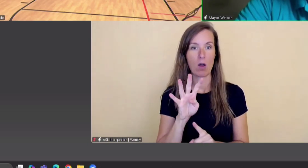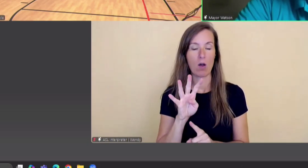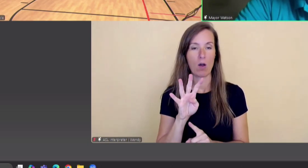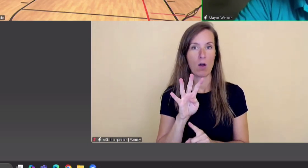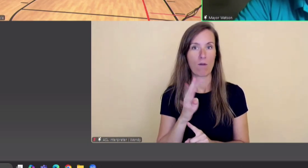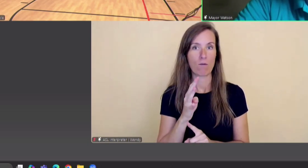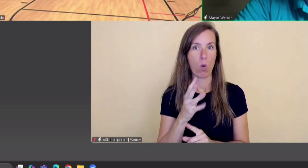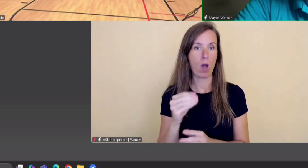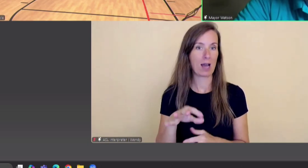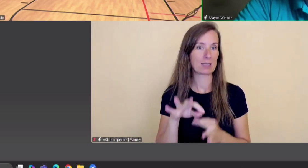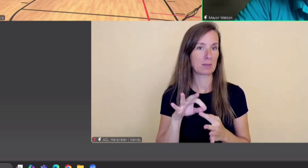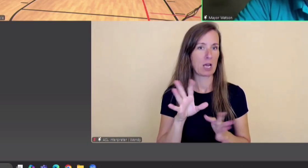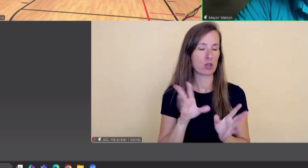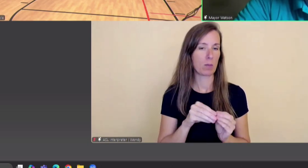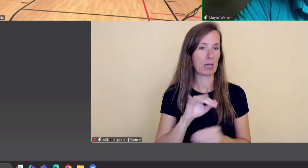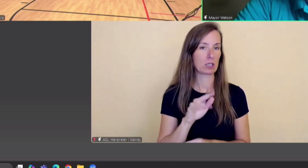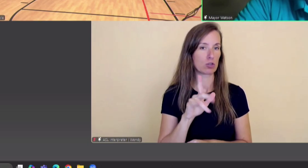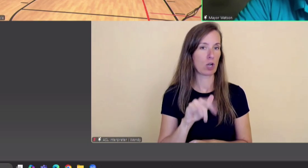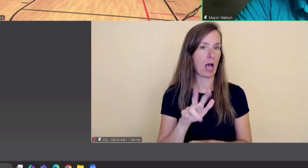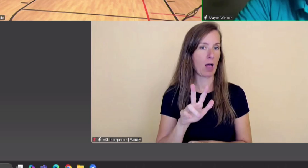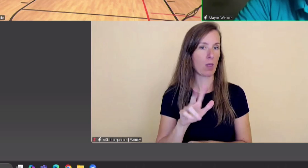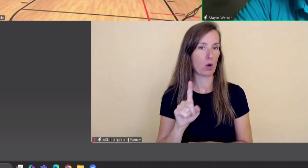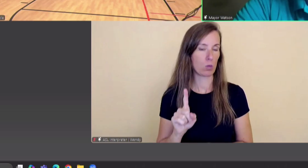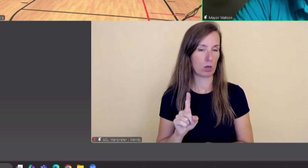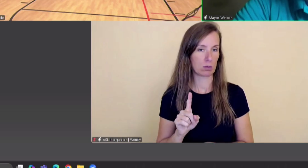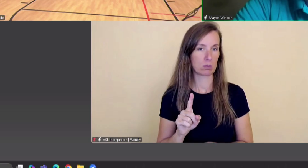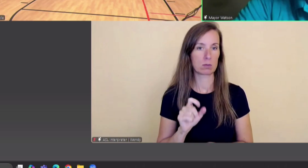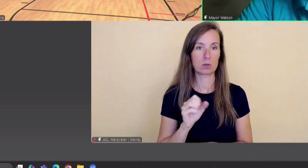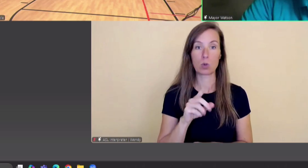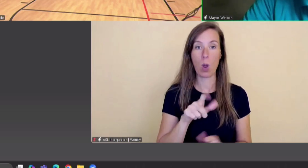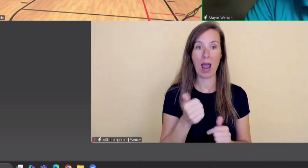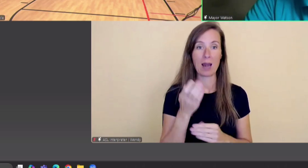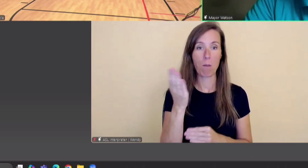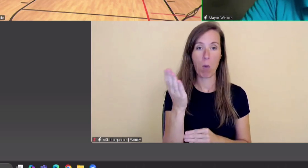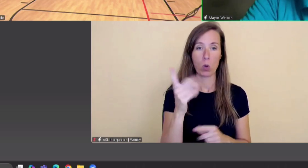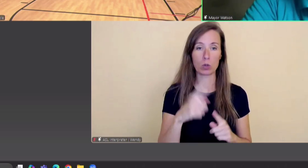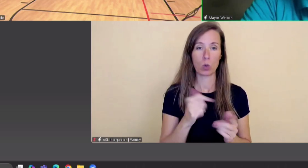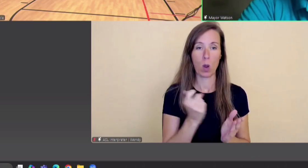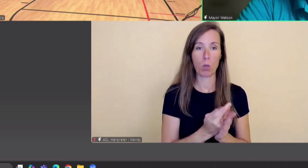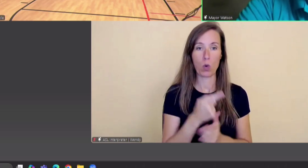Is there a motion to approve the consent agenda?